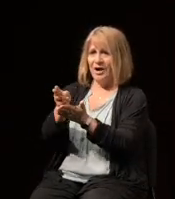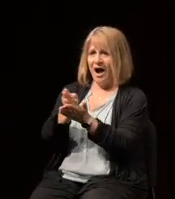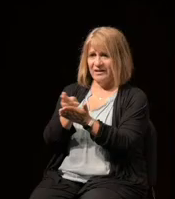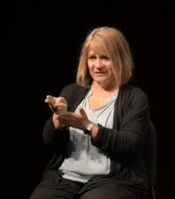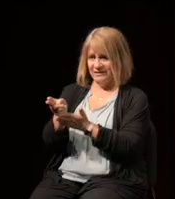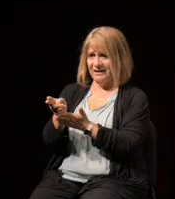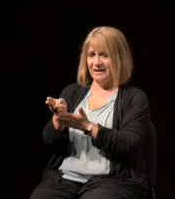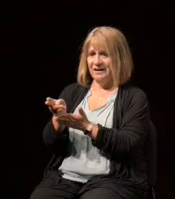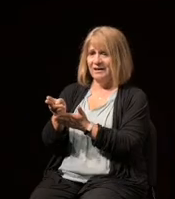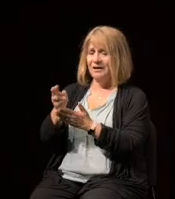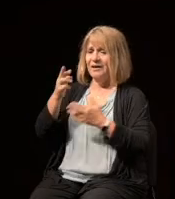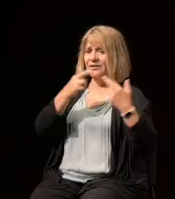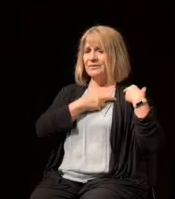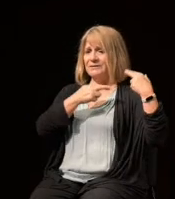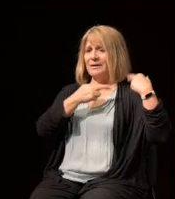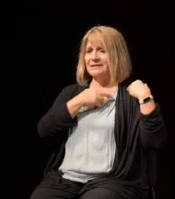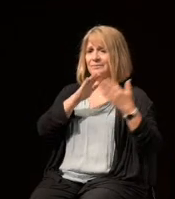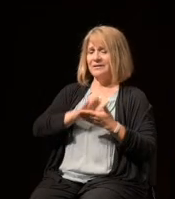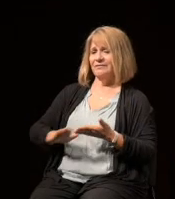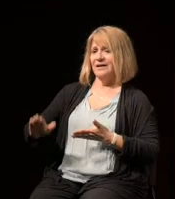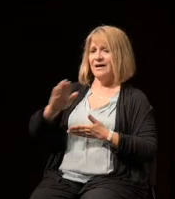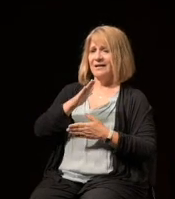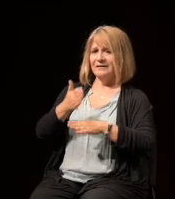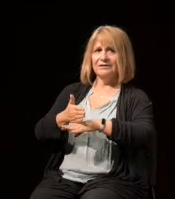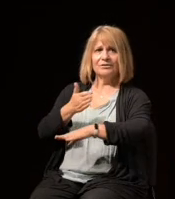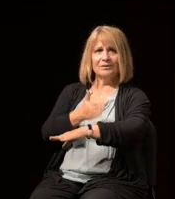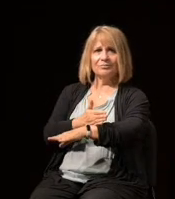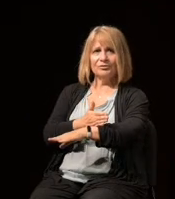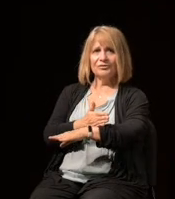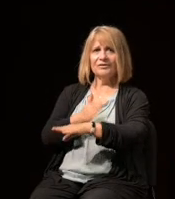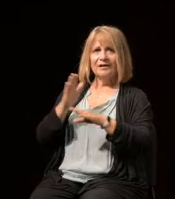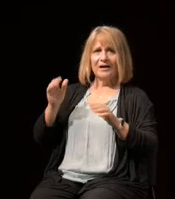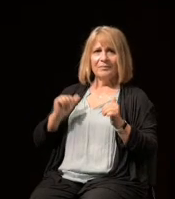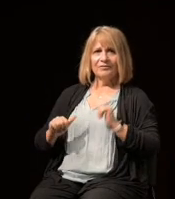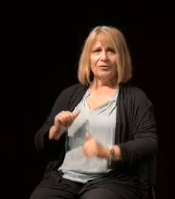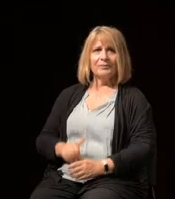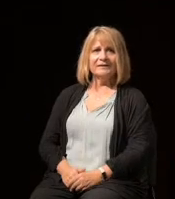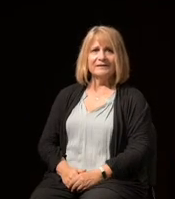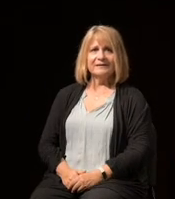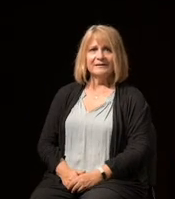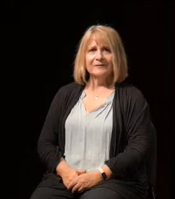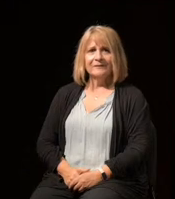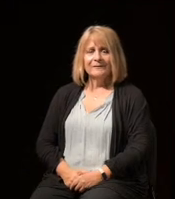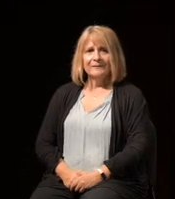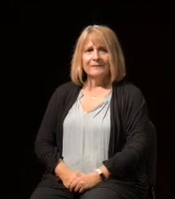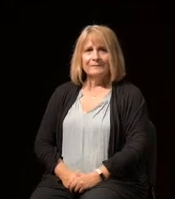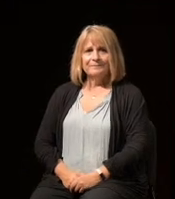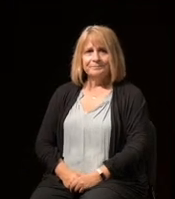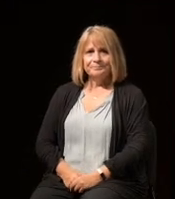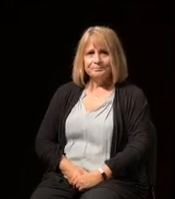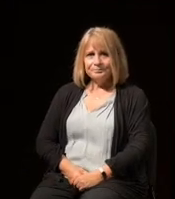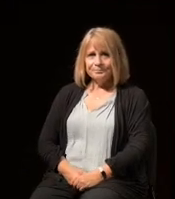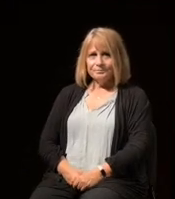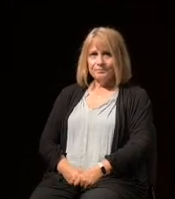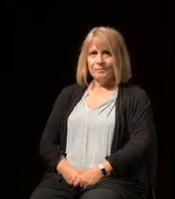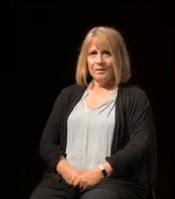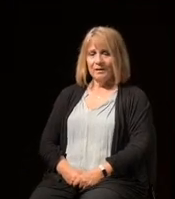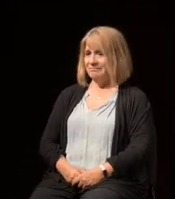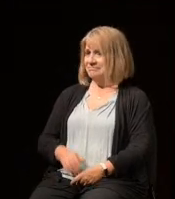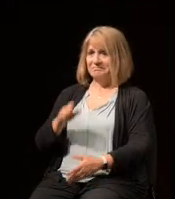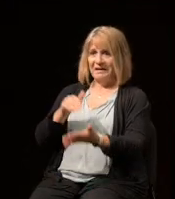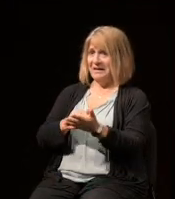The responsibility of the college to improve our performance requires us to examine our own entrenched practices. Again, nailed